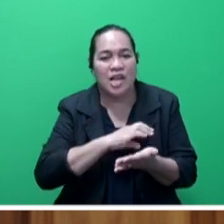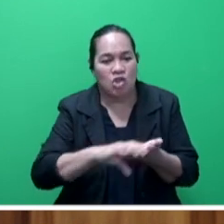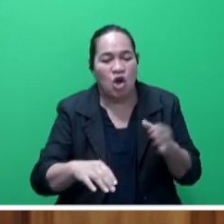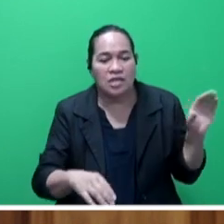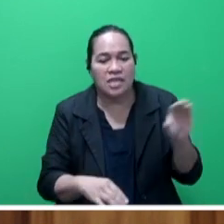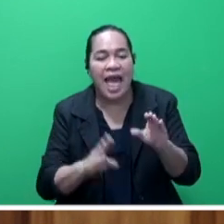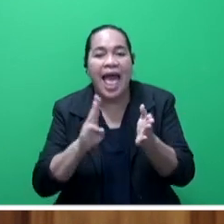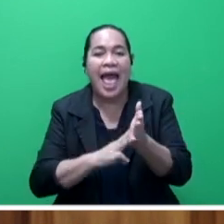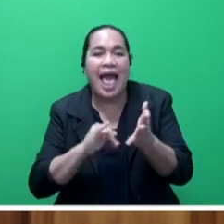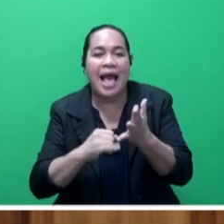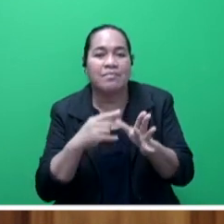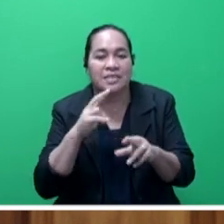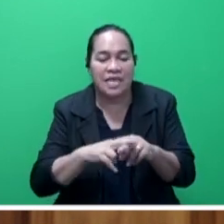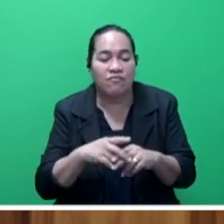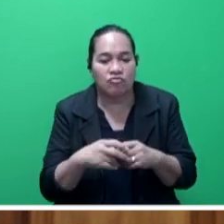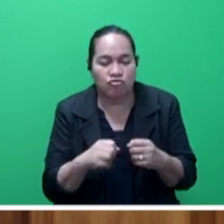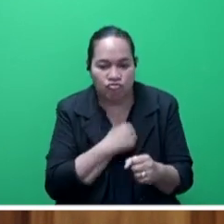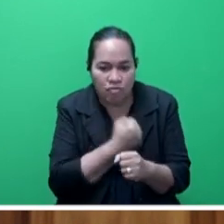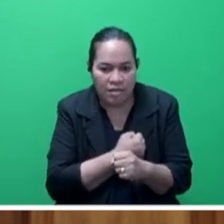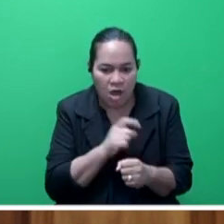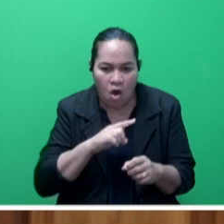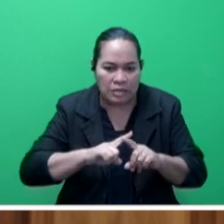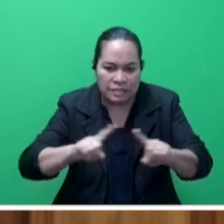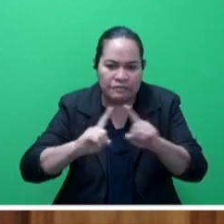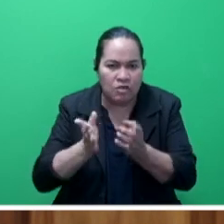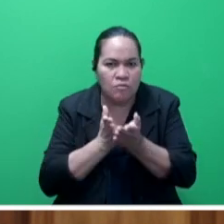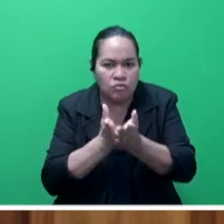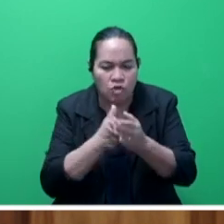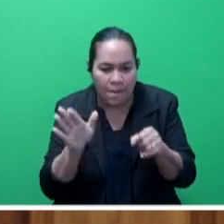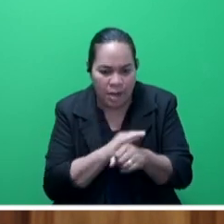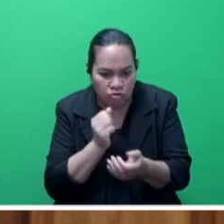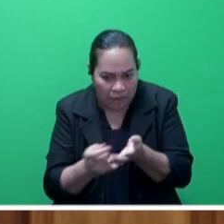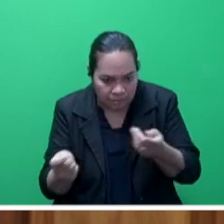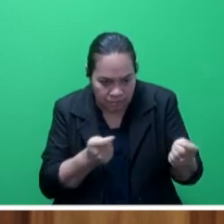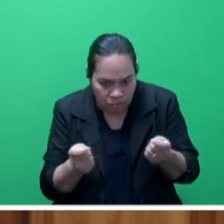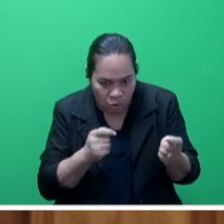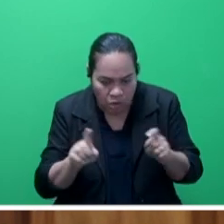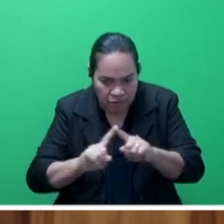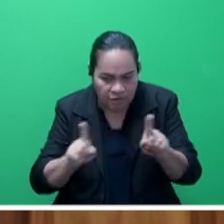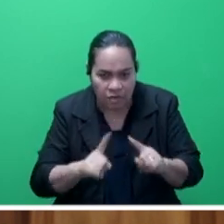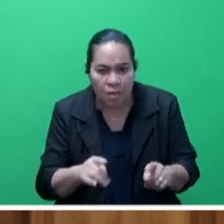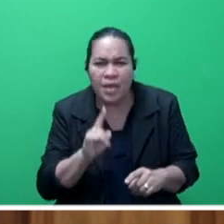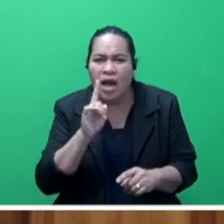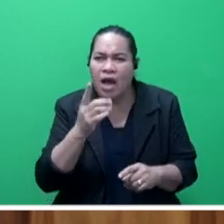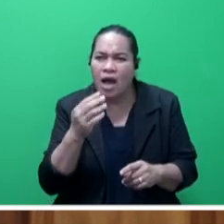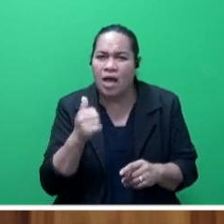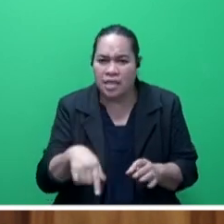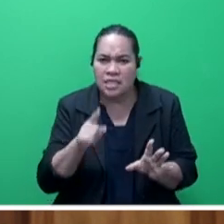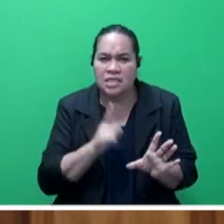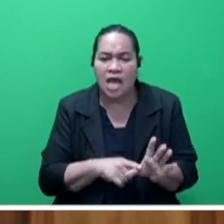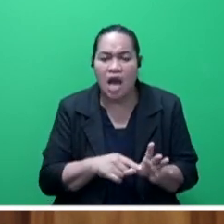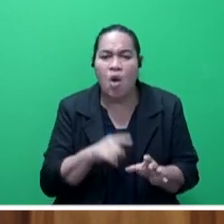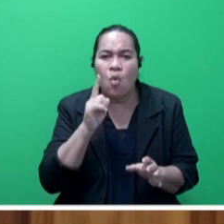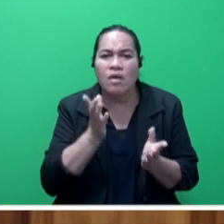will strengthen its monitoring of all vessels registered in Fiji, regulate all seafarers. Earlier this year, Honourable Speaker, one of the main shipping operators in